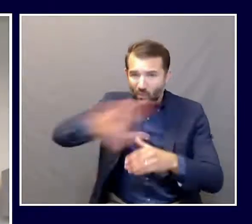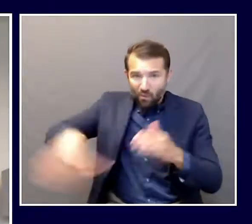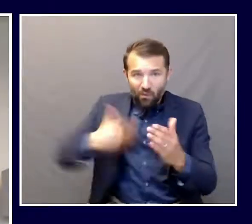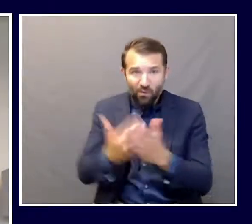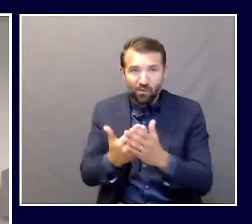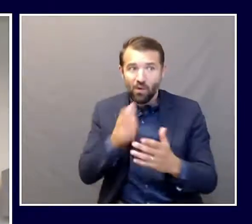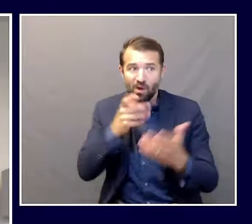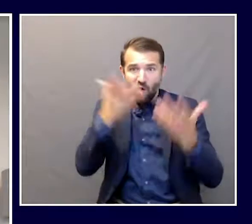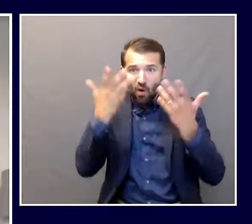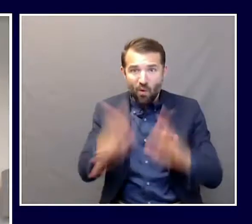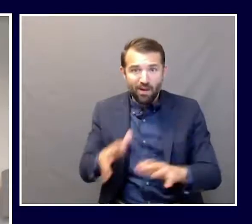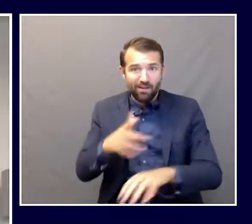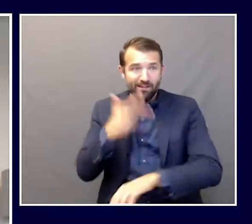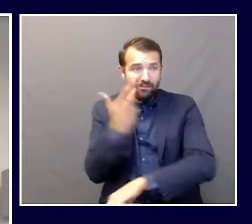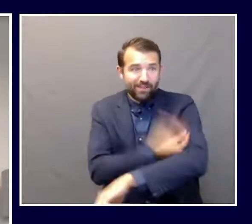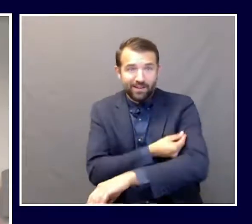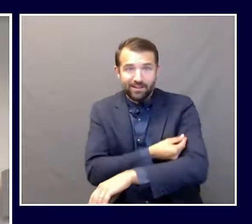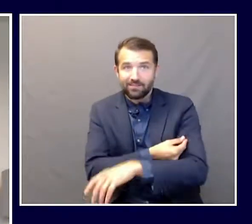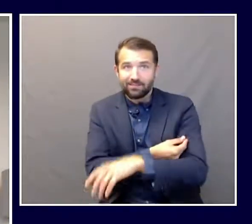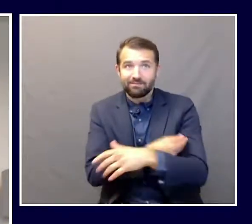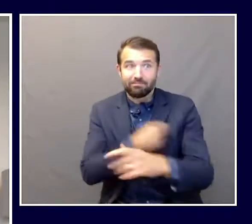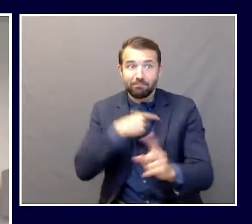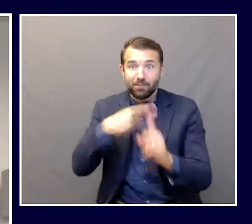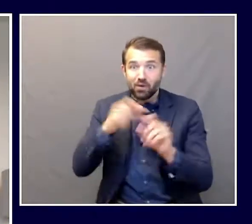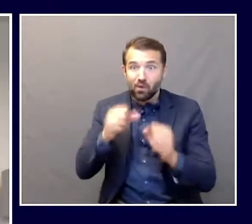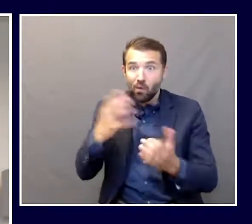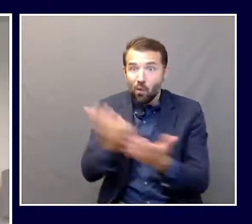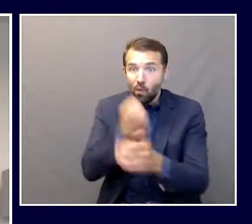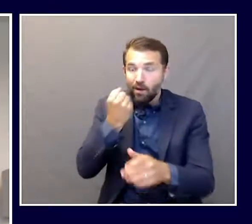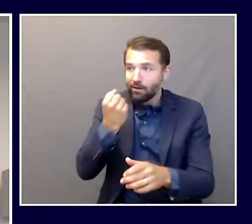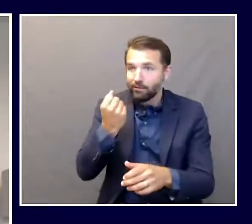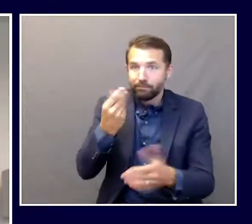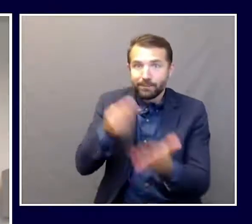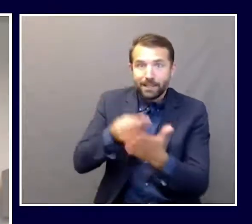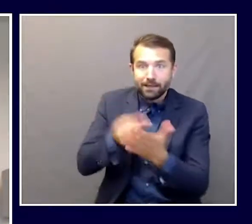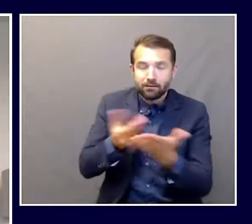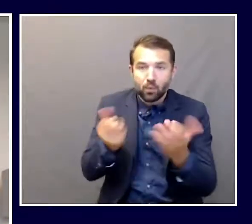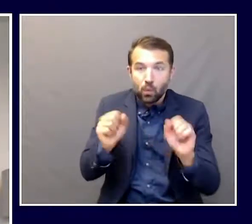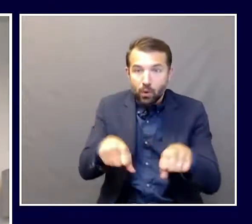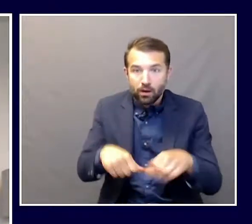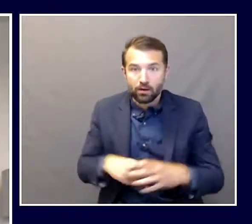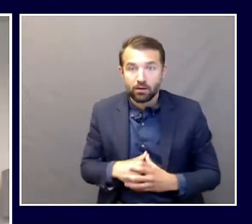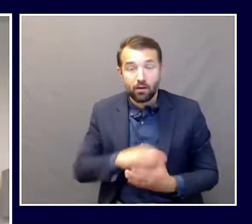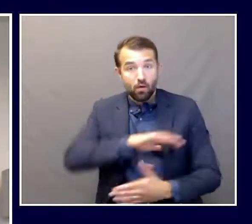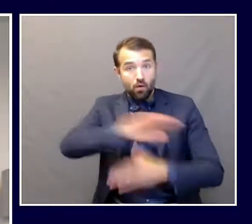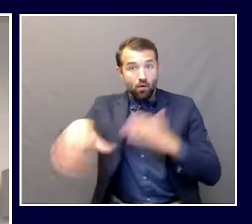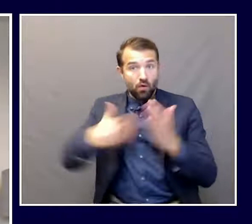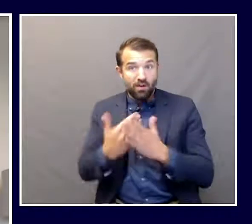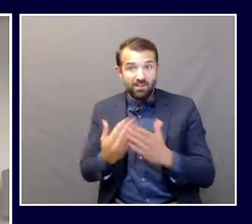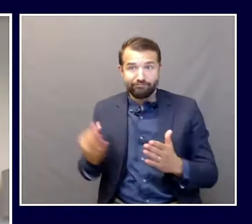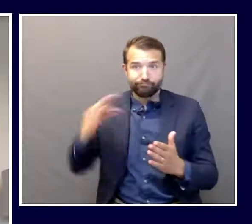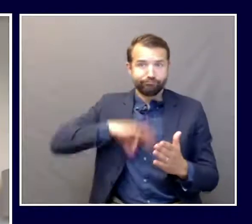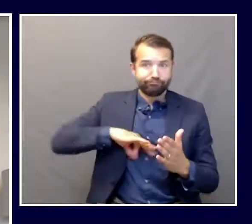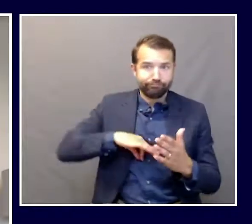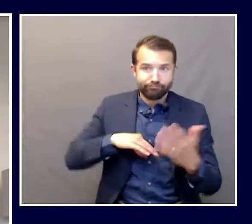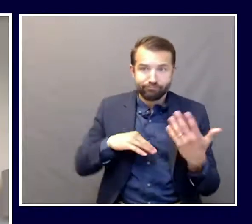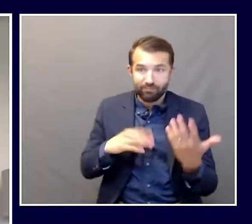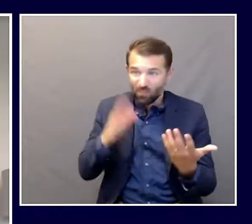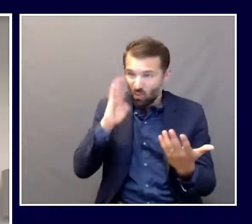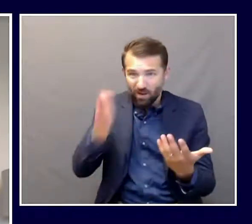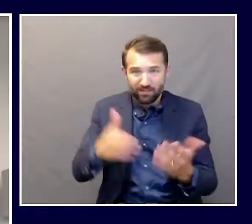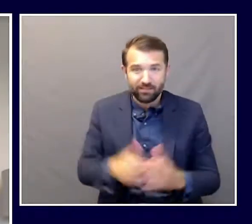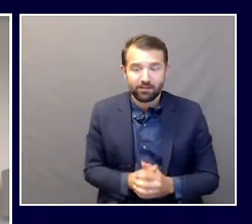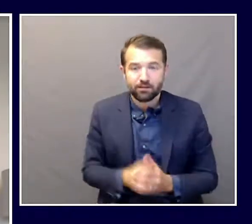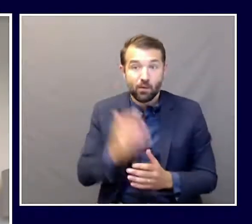You could win. And of course, we all win because every single person who gets vaccinated now cuts off